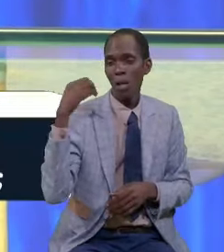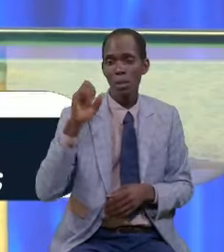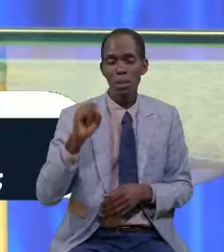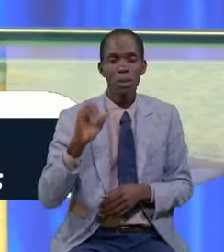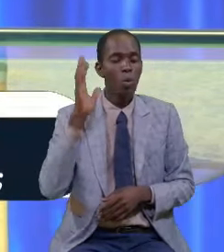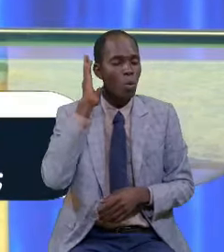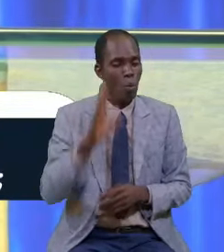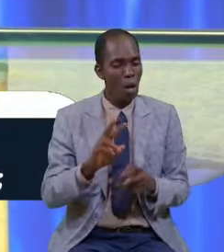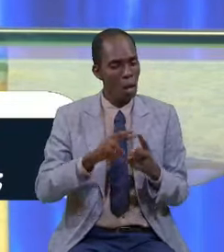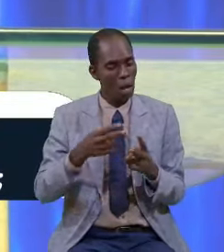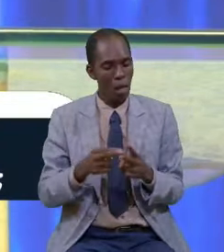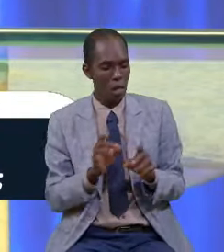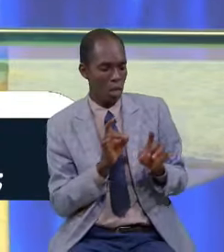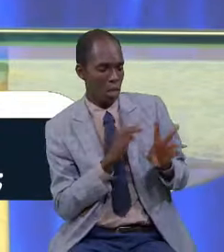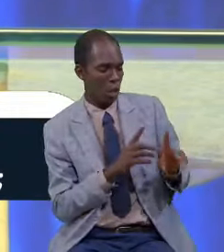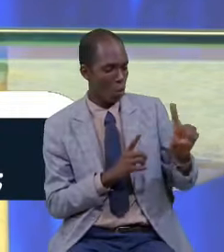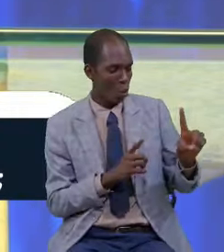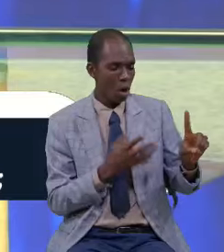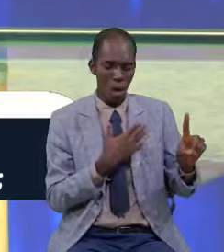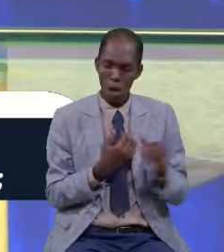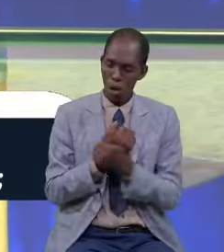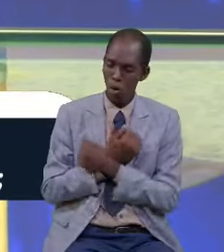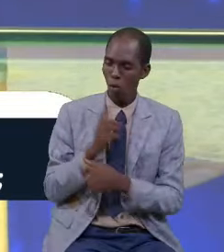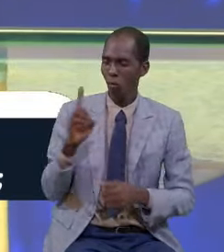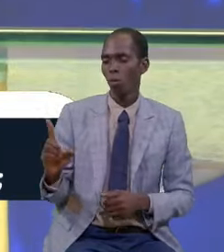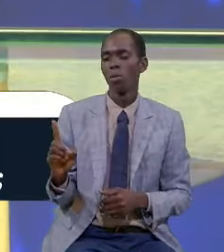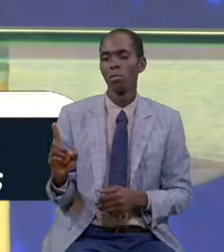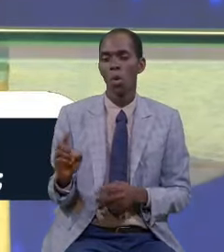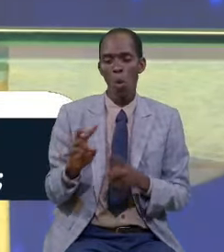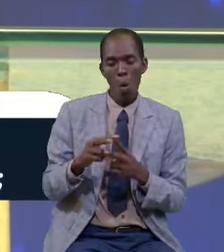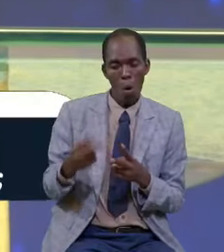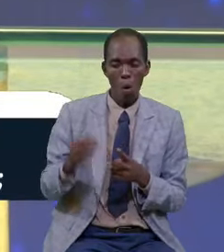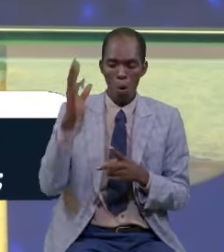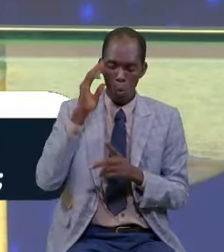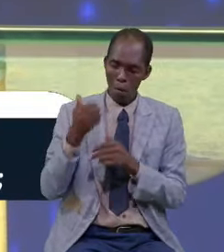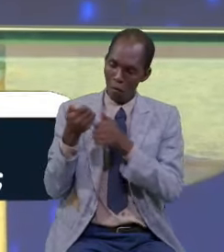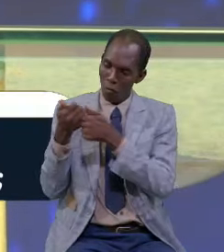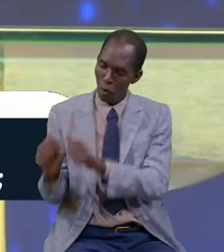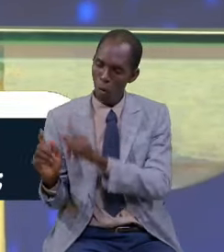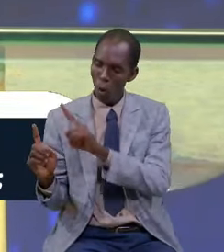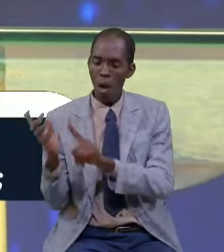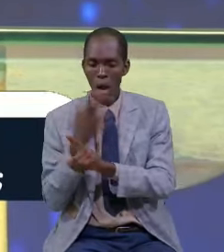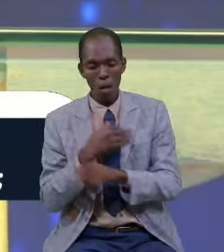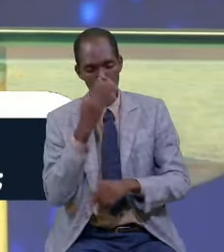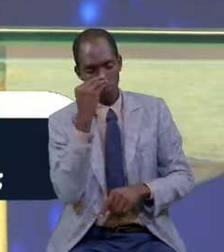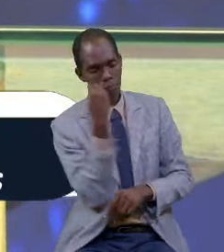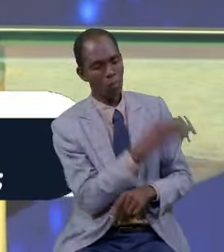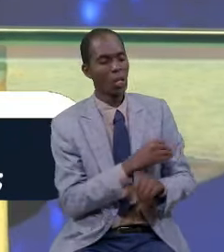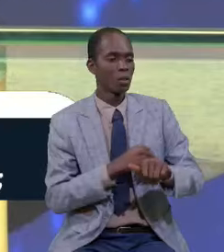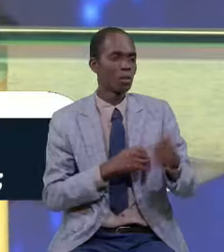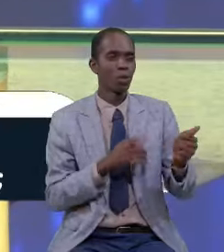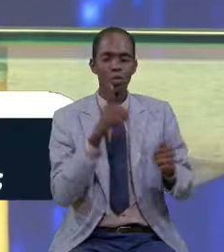and love the other, or else he will hold to the one and despise the other. Ye